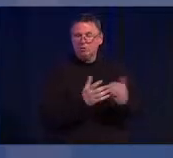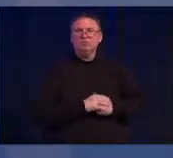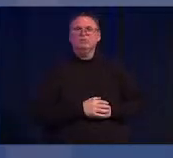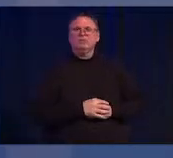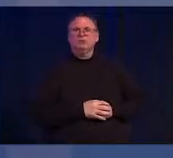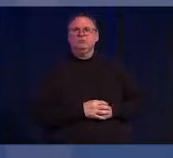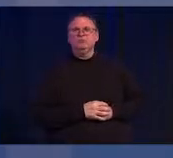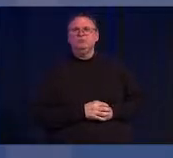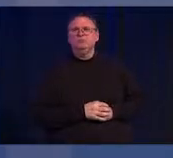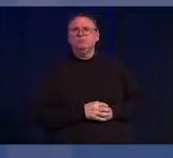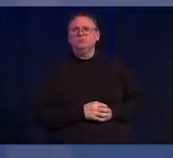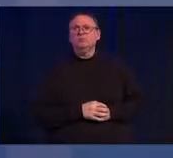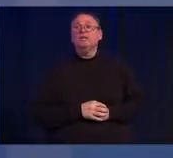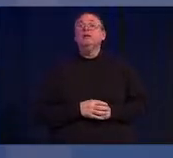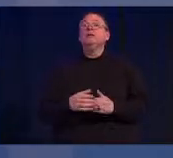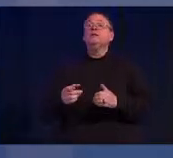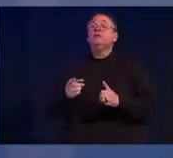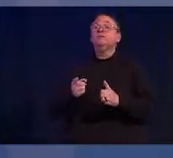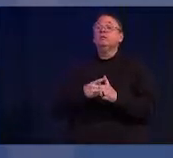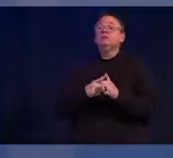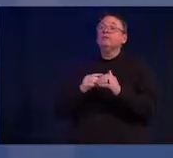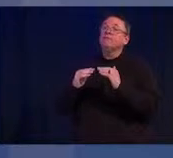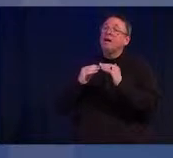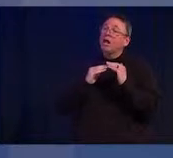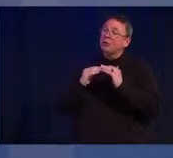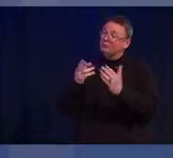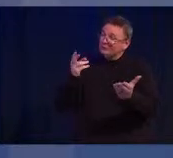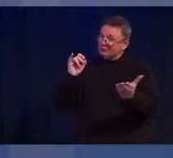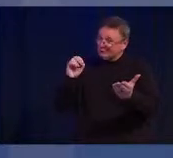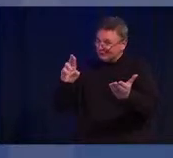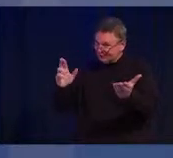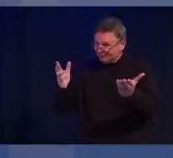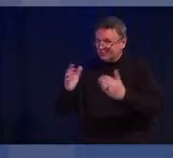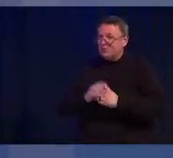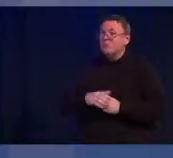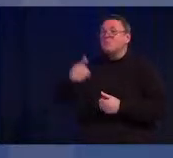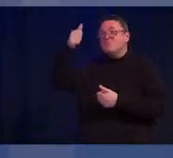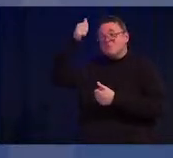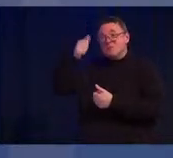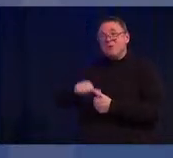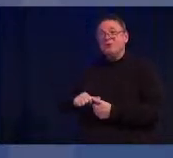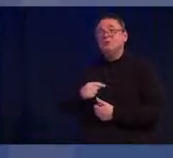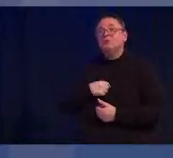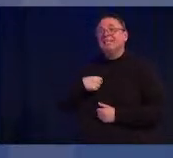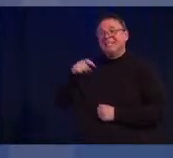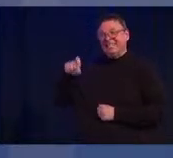Well, first of all, fellow Hoosiers, we need to realize that